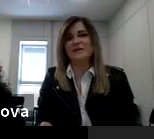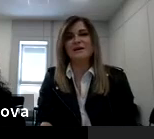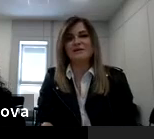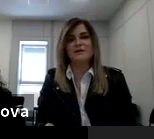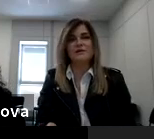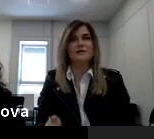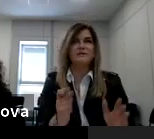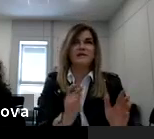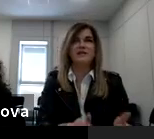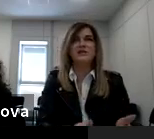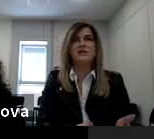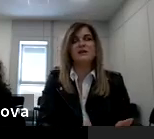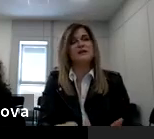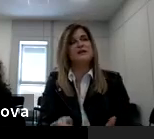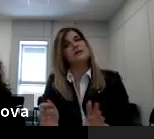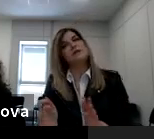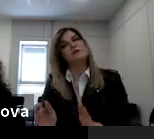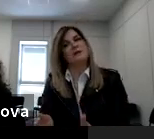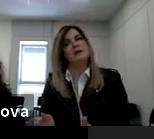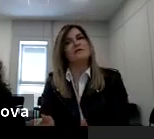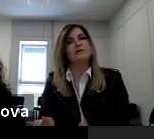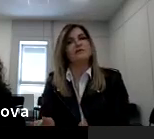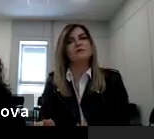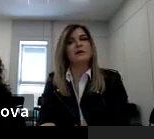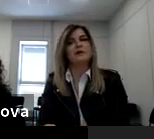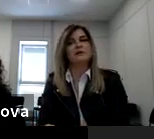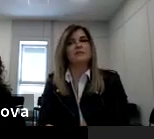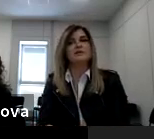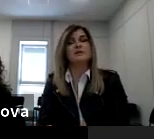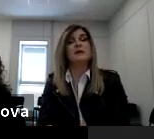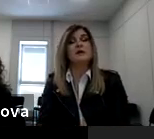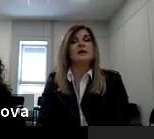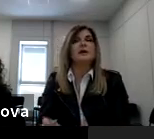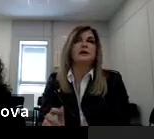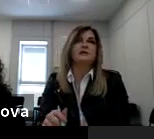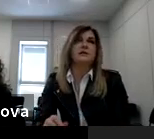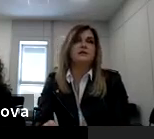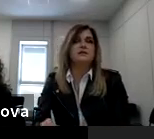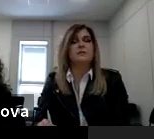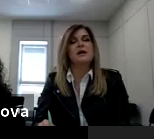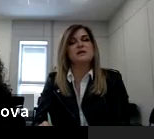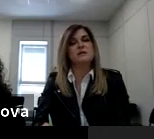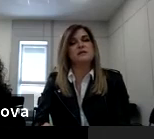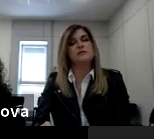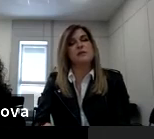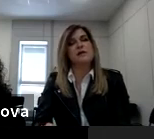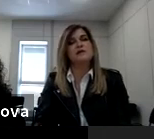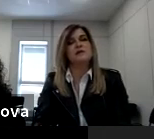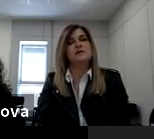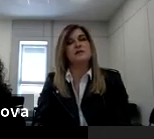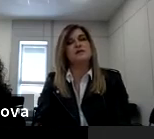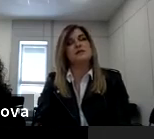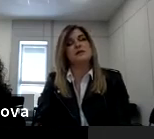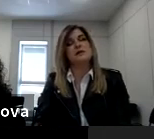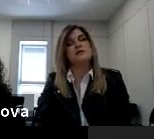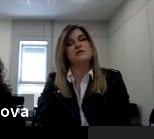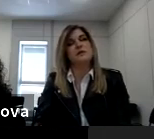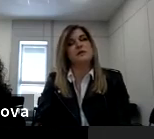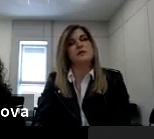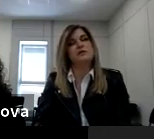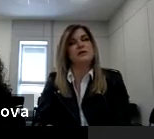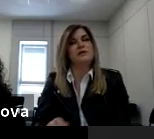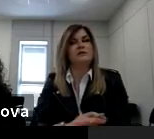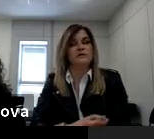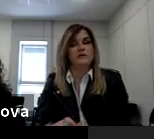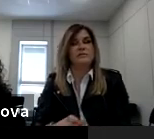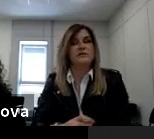independently on the color. Each color, we need to have a good color mixing. And it is a must to place LEDs inside of